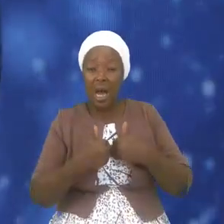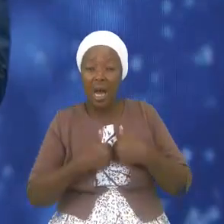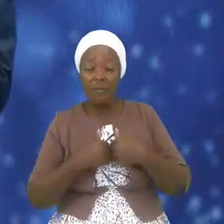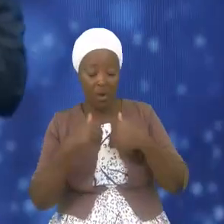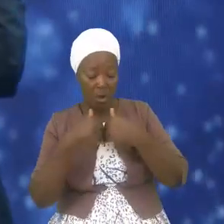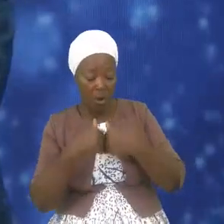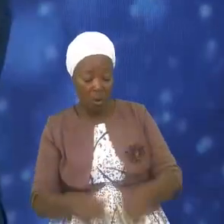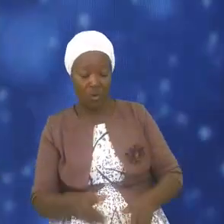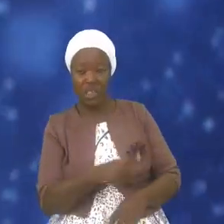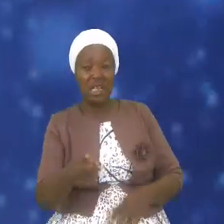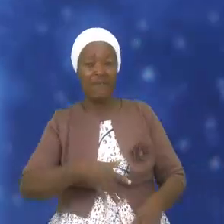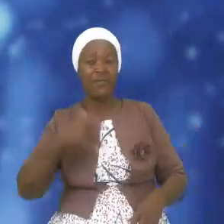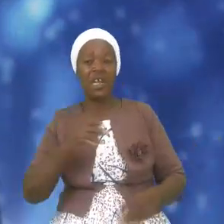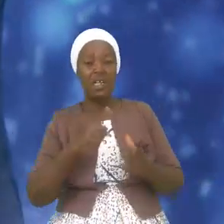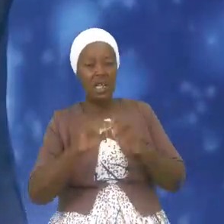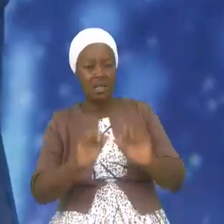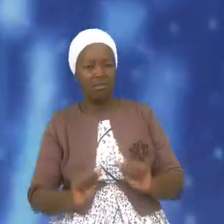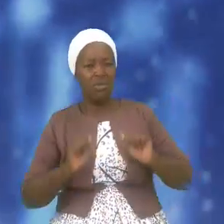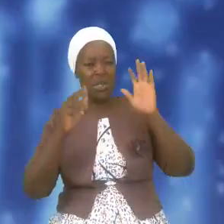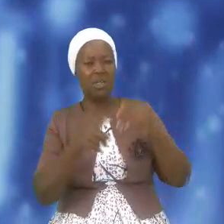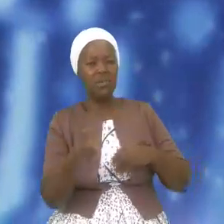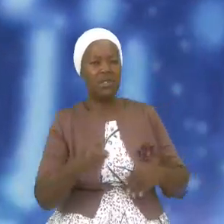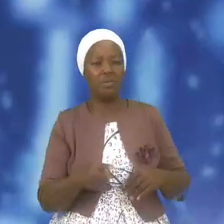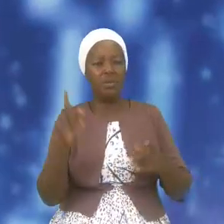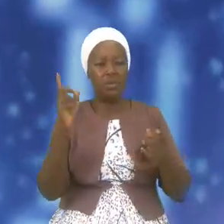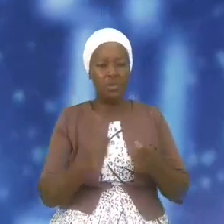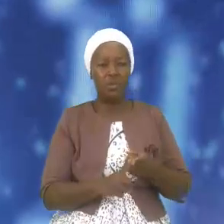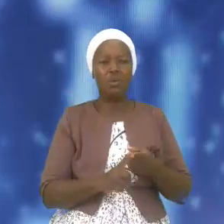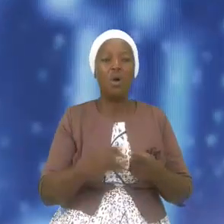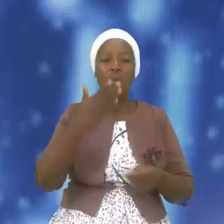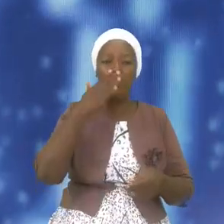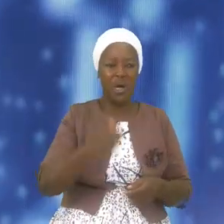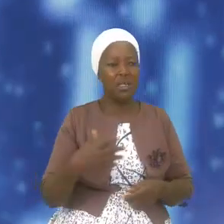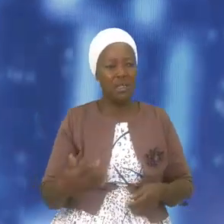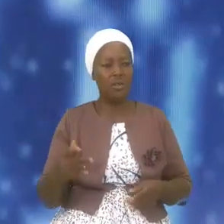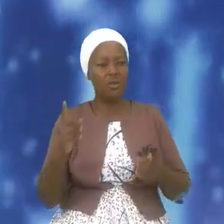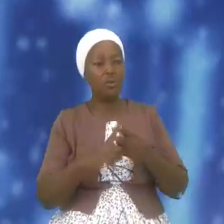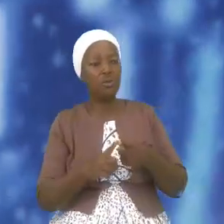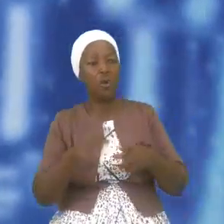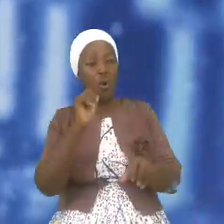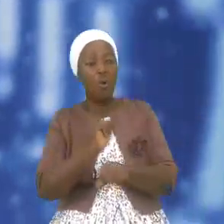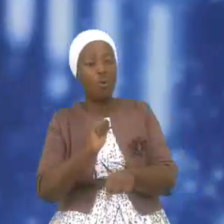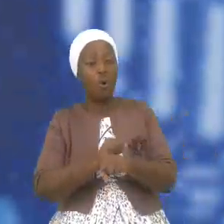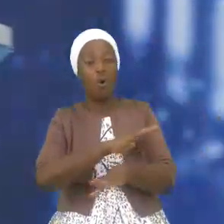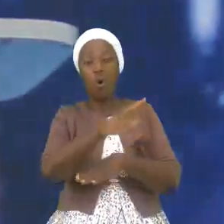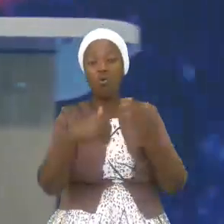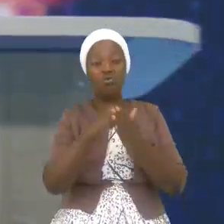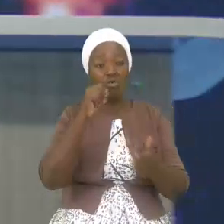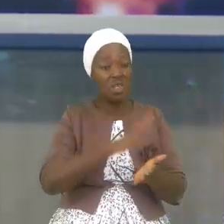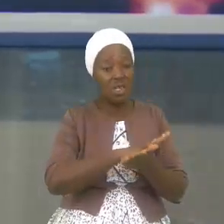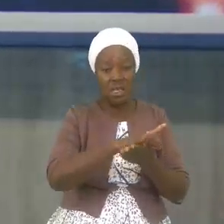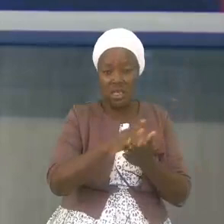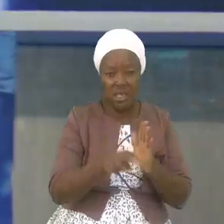lasciviousness, to work all uncleanness with greediness. Now in Ecclesiastes